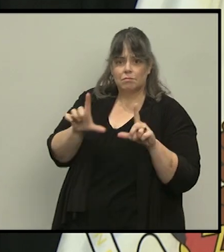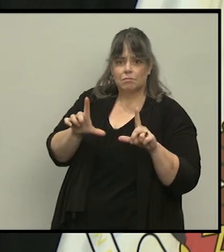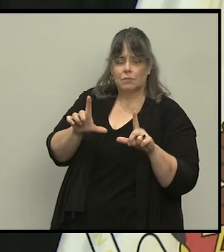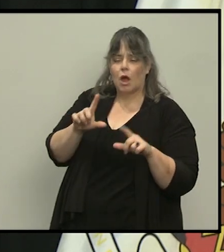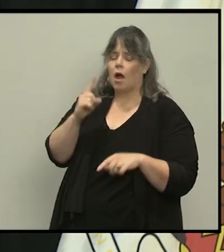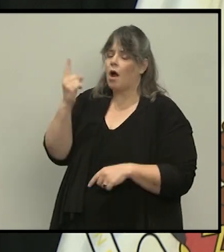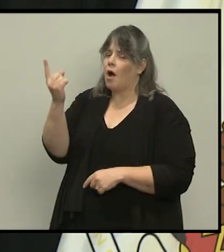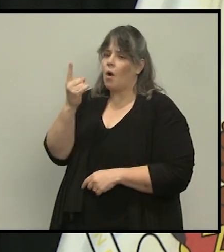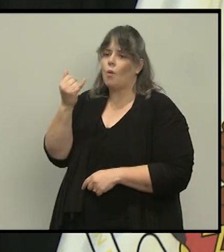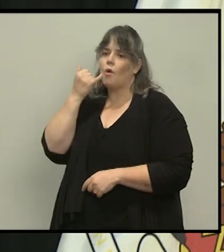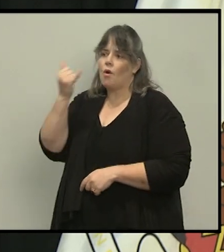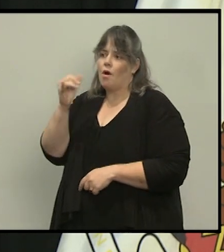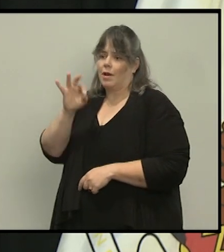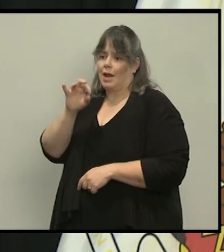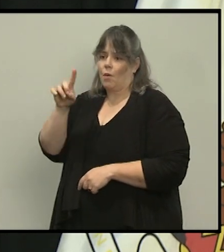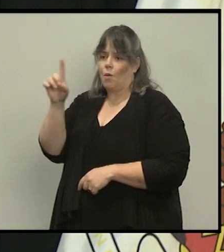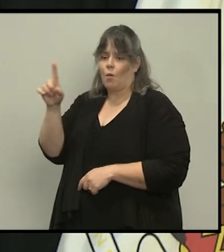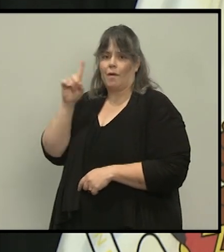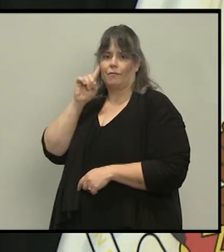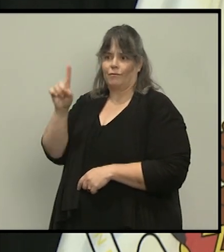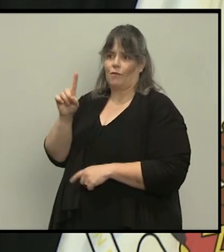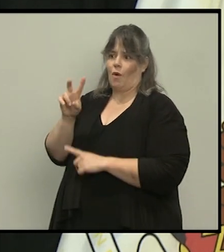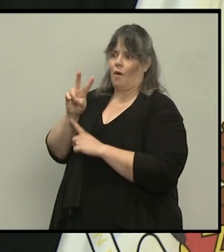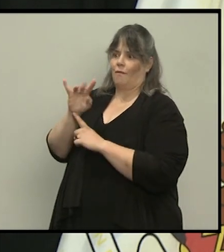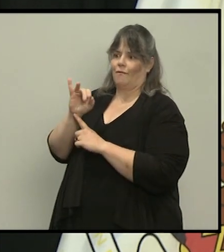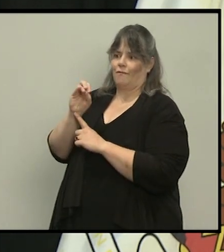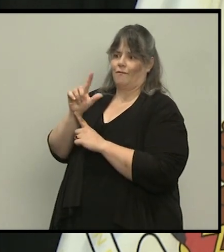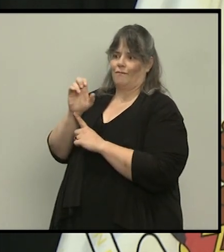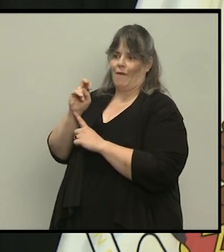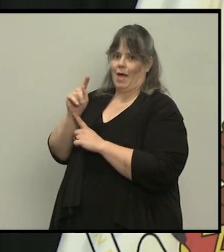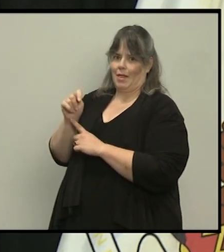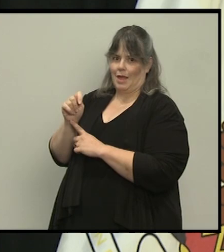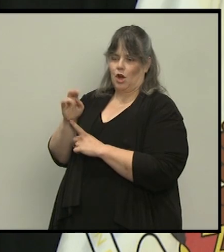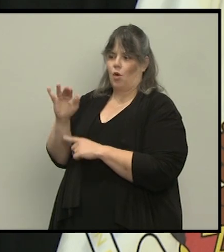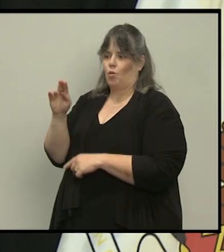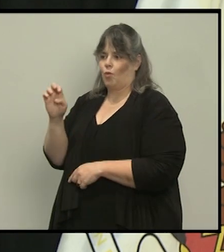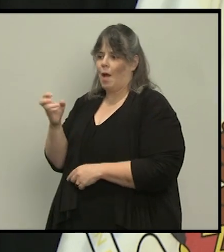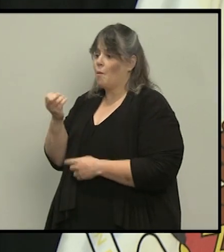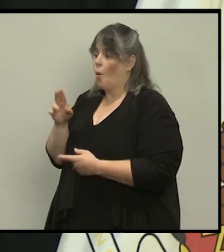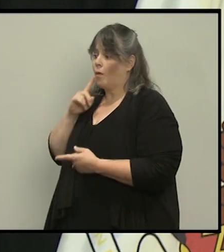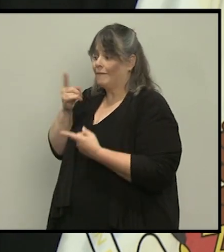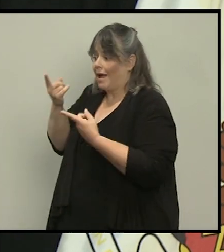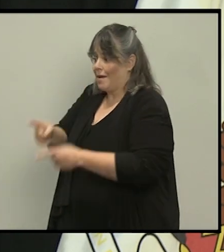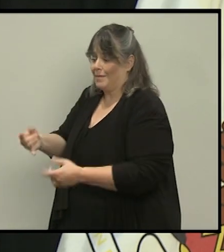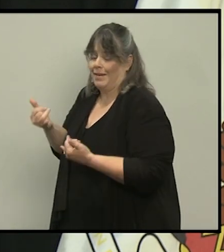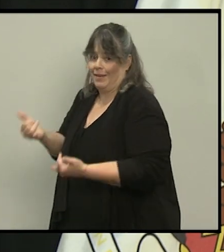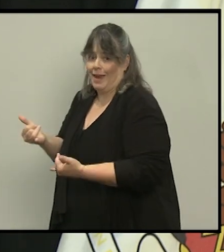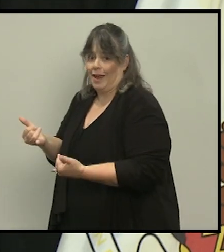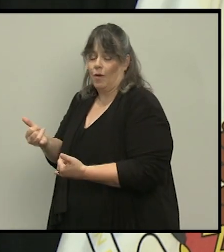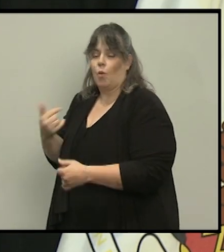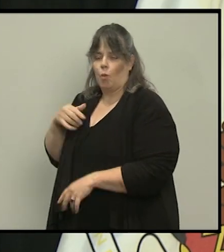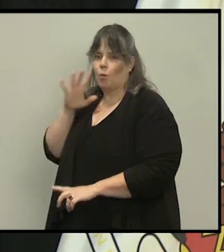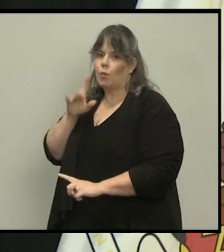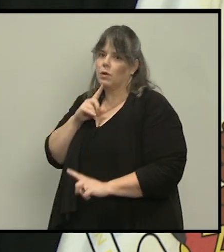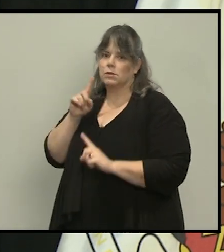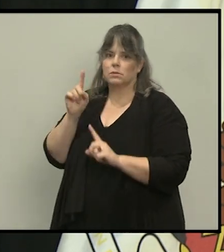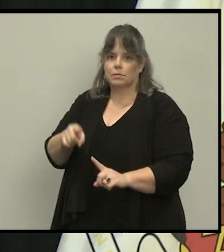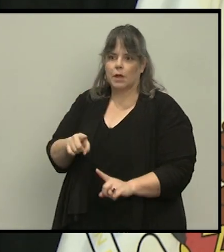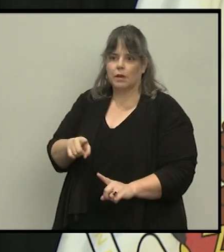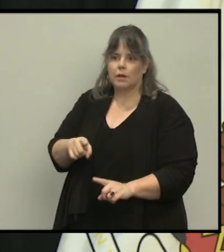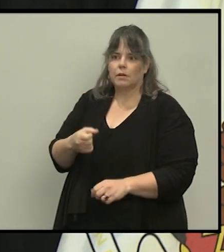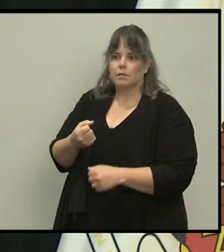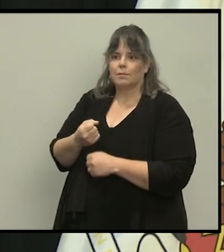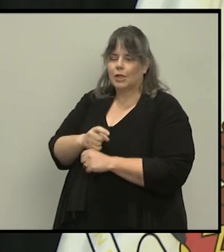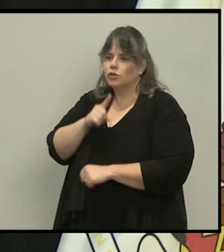call 911 to report violent crimes and crimes in progress, and we will respond, as we always do, to the scene to to make